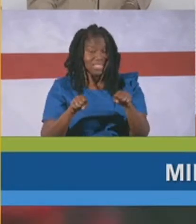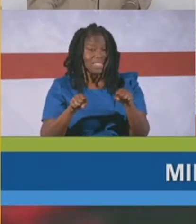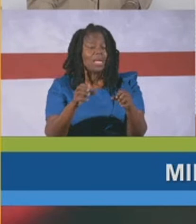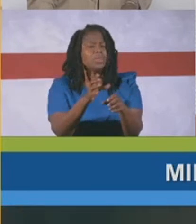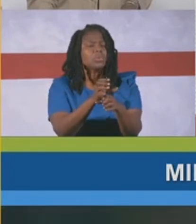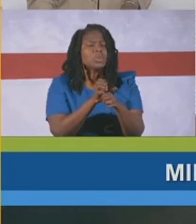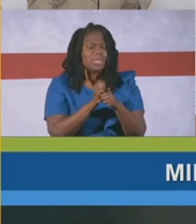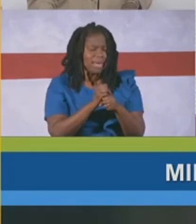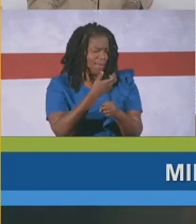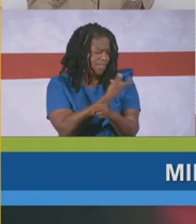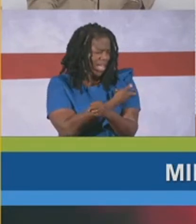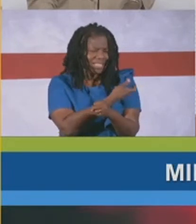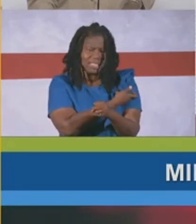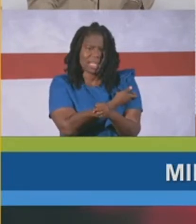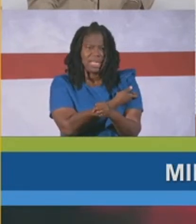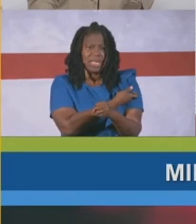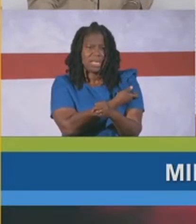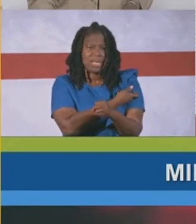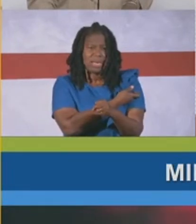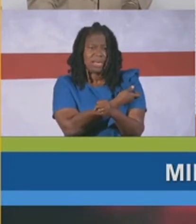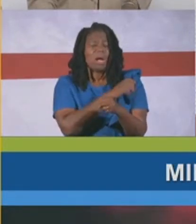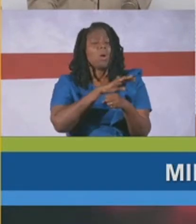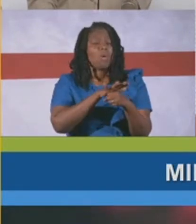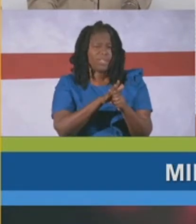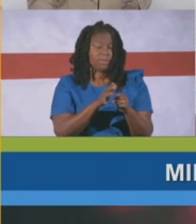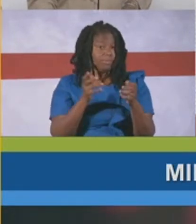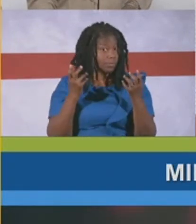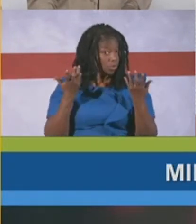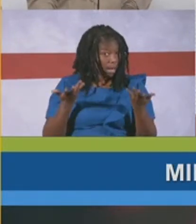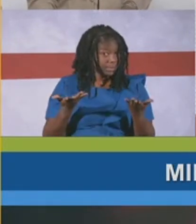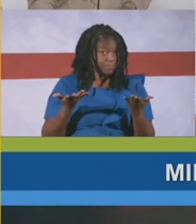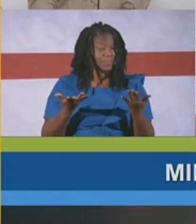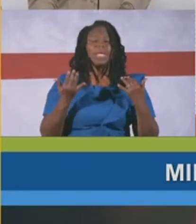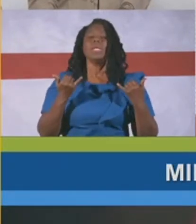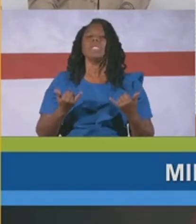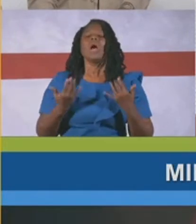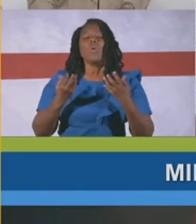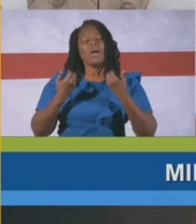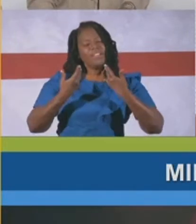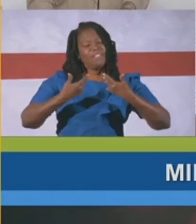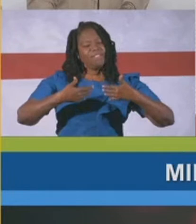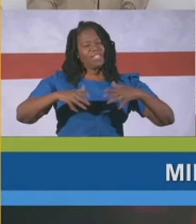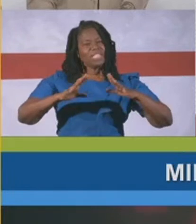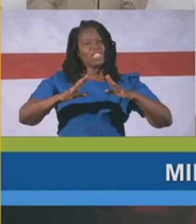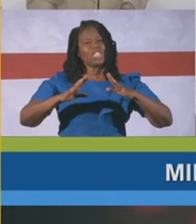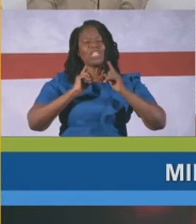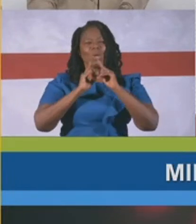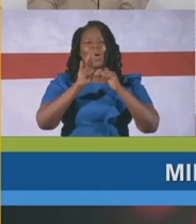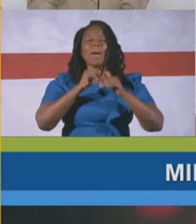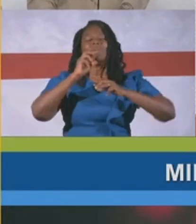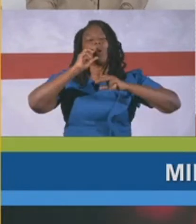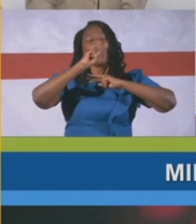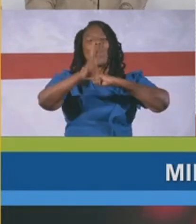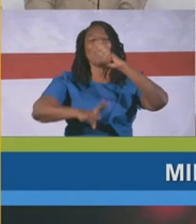want to end on the note of World TB Day. World TB Day is, next slide,